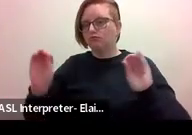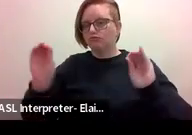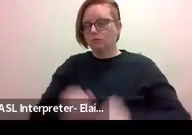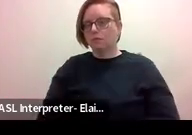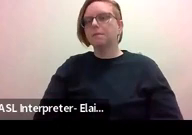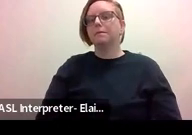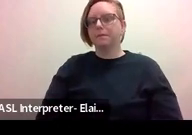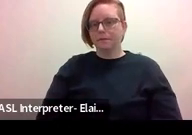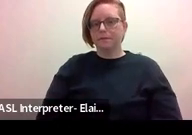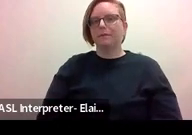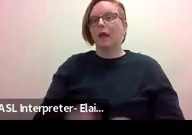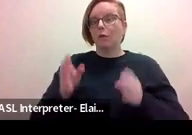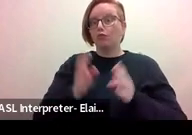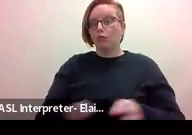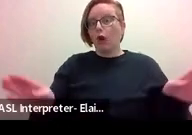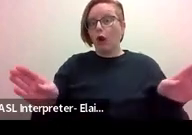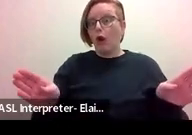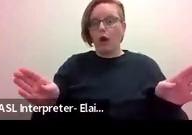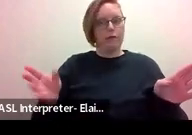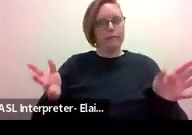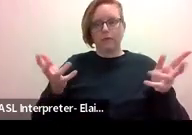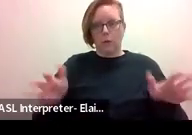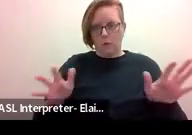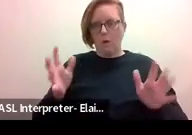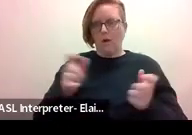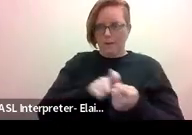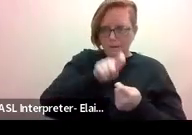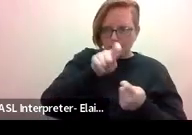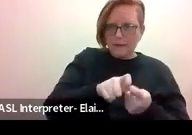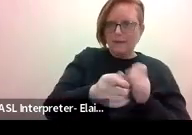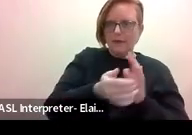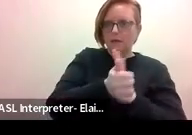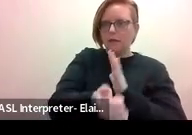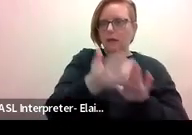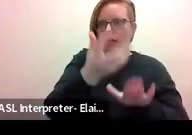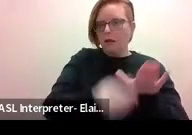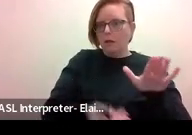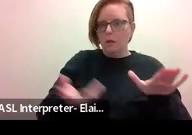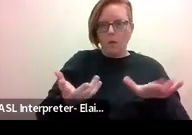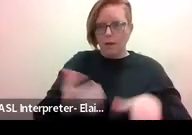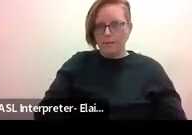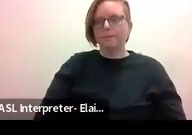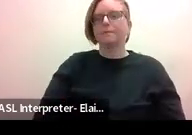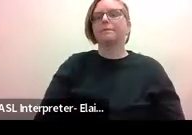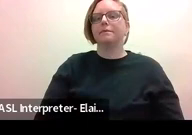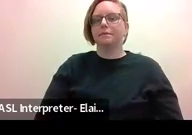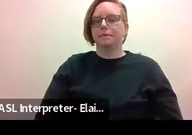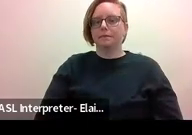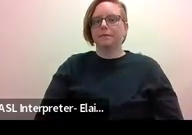Those are those broad areas you want to avoid. No specific skill deficits, no how statement.